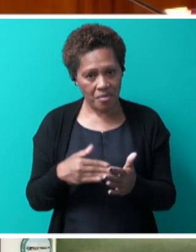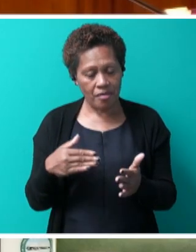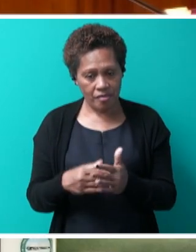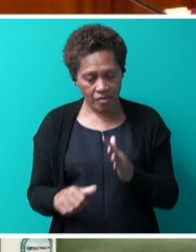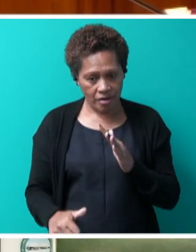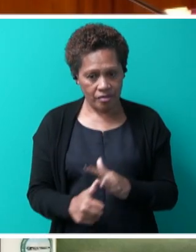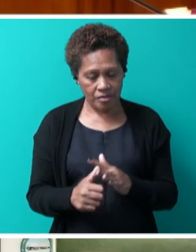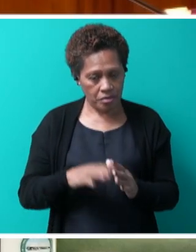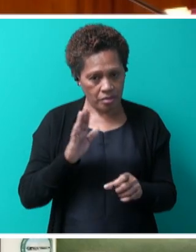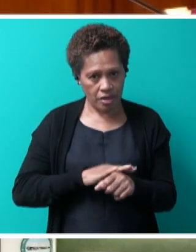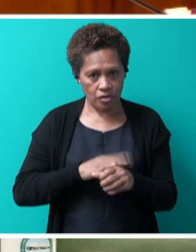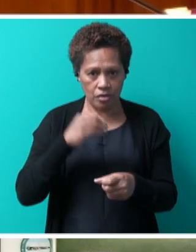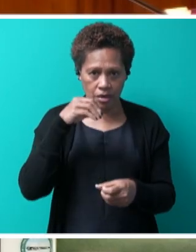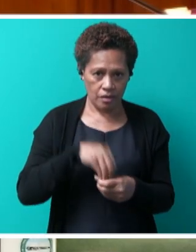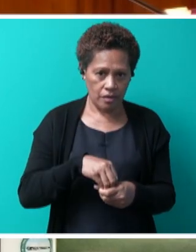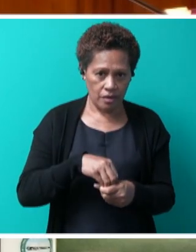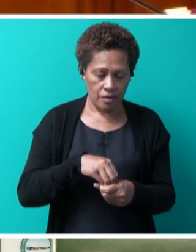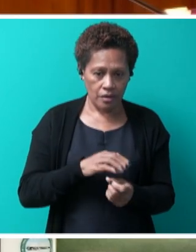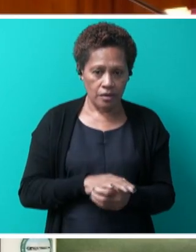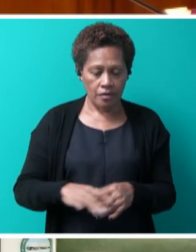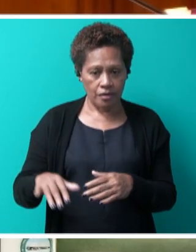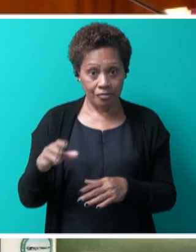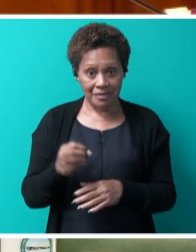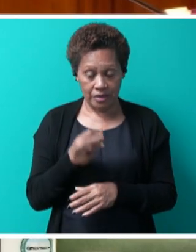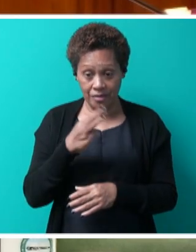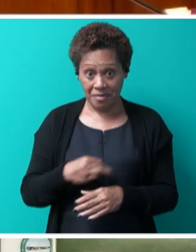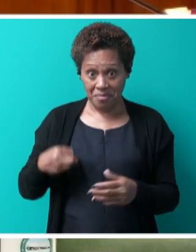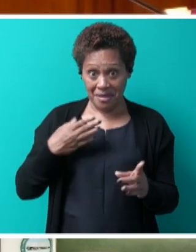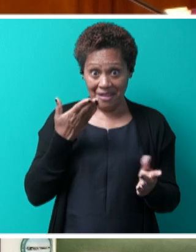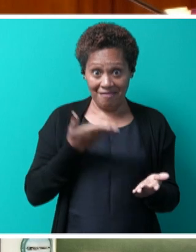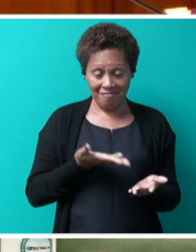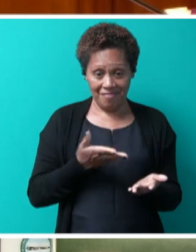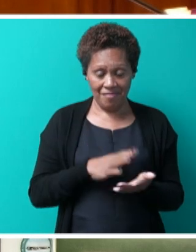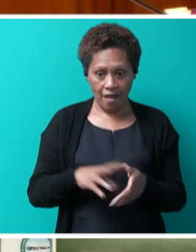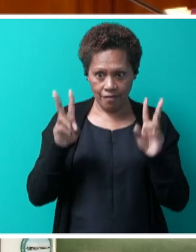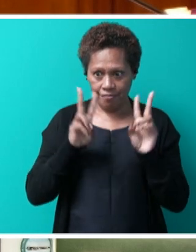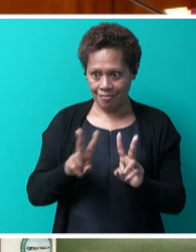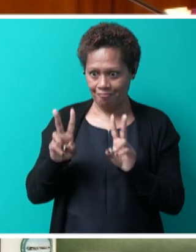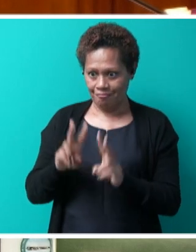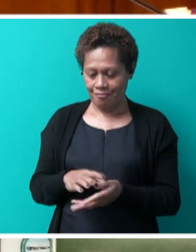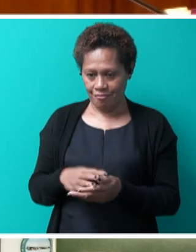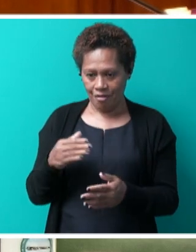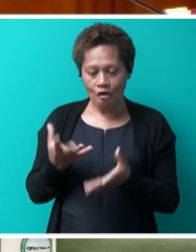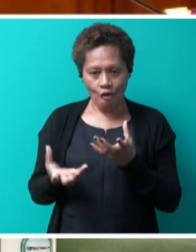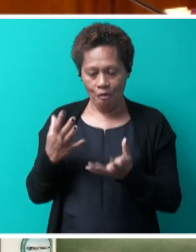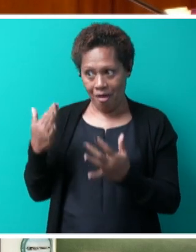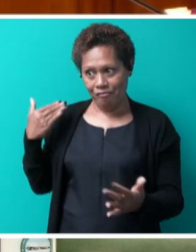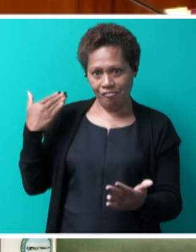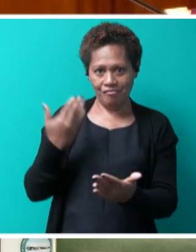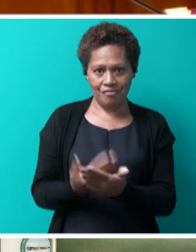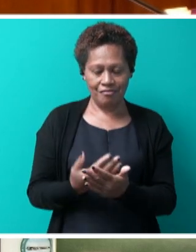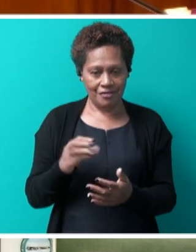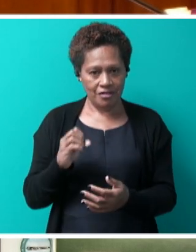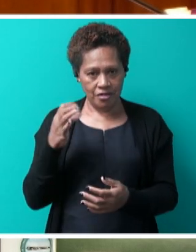ensuring inclusivity. The Ministry of Justice is now more visible than ever, and I acknowledge the efforts of Assistant Minister for